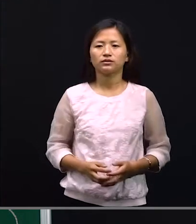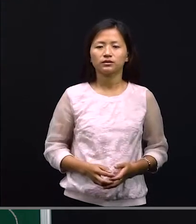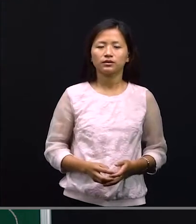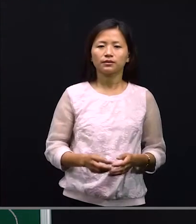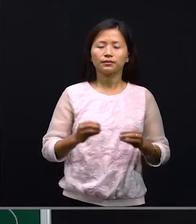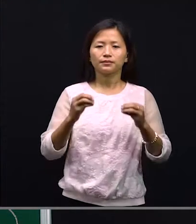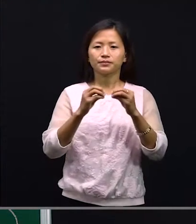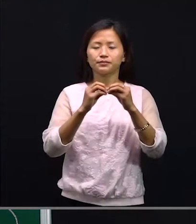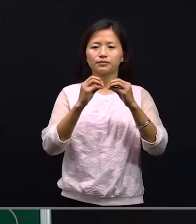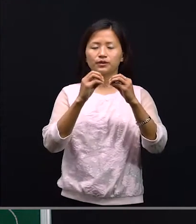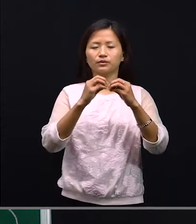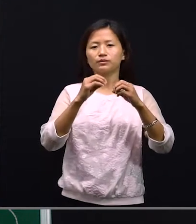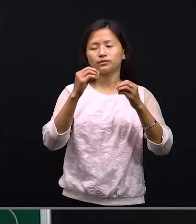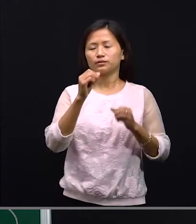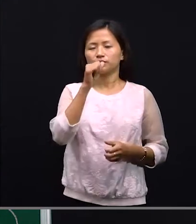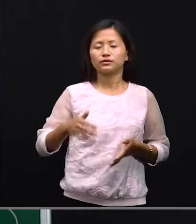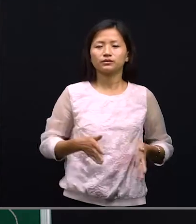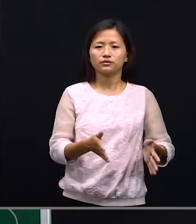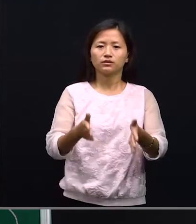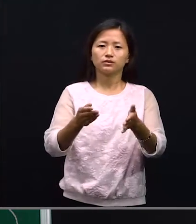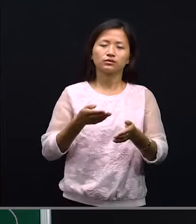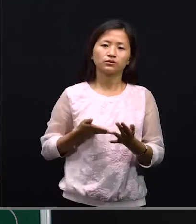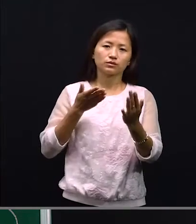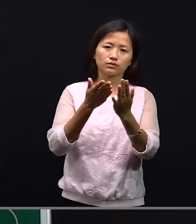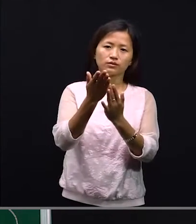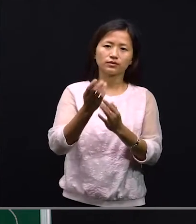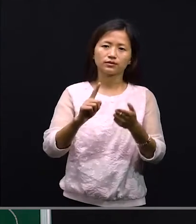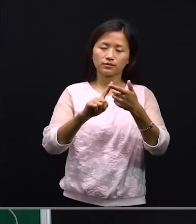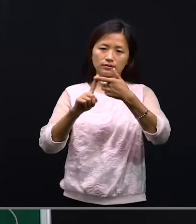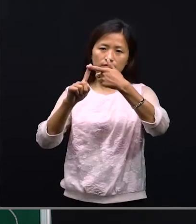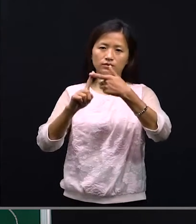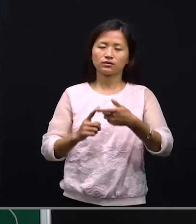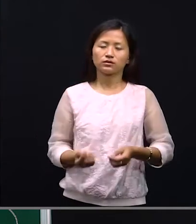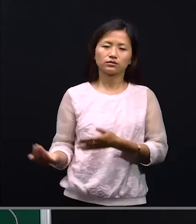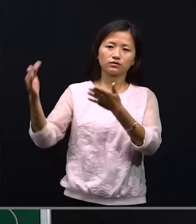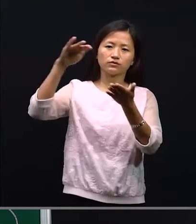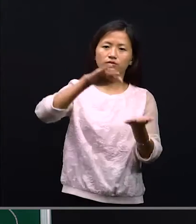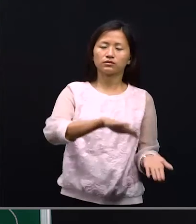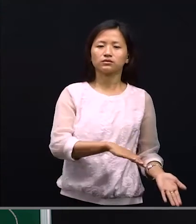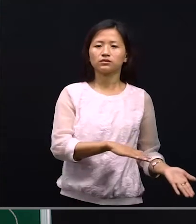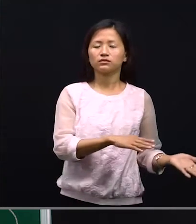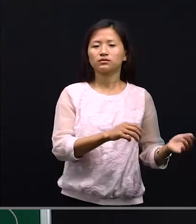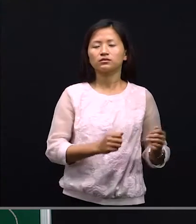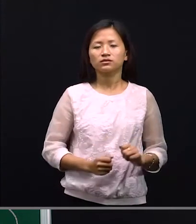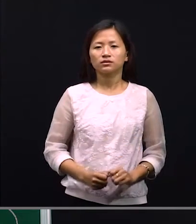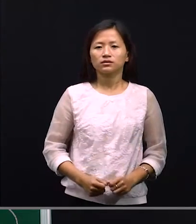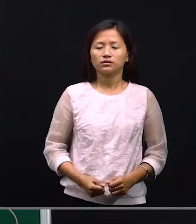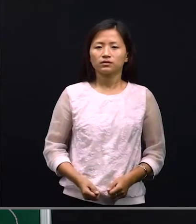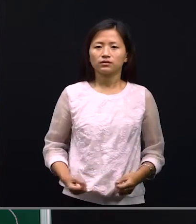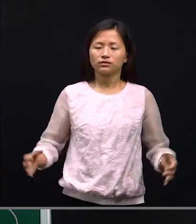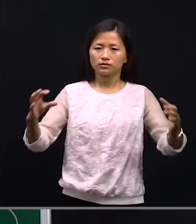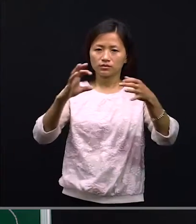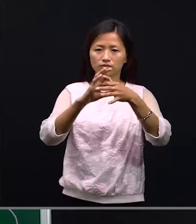River towards the west and the Chinwin River towards the east, they used to fall down. Okay, they flows down and then